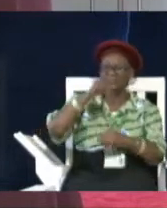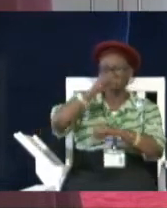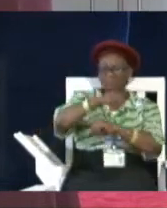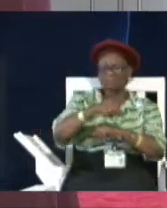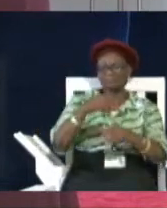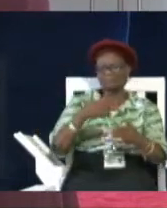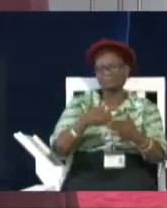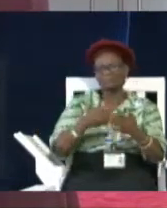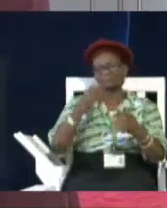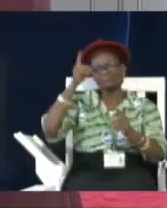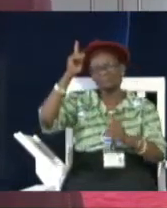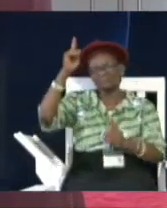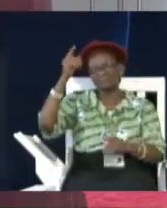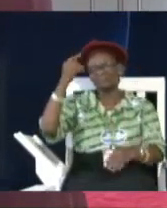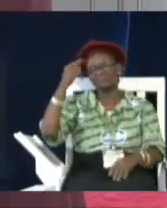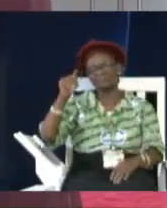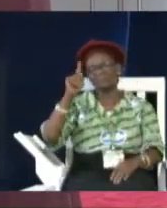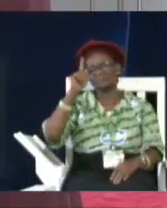The one